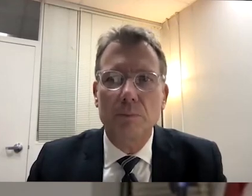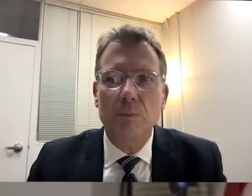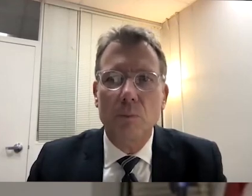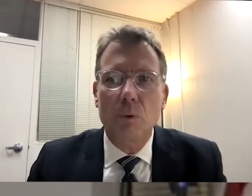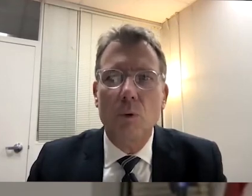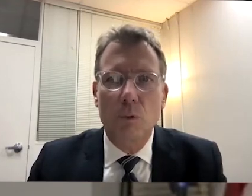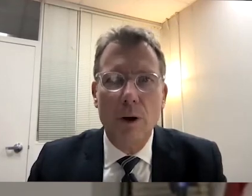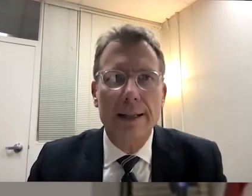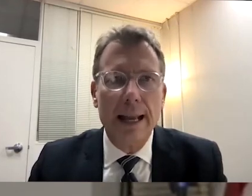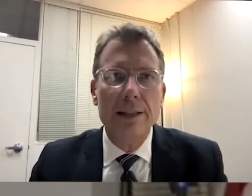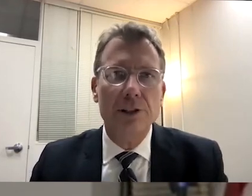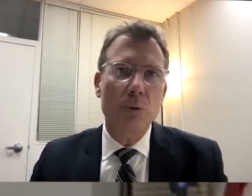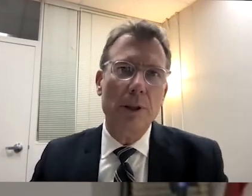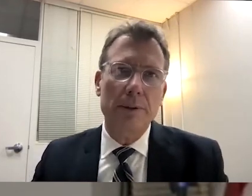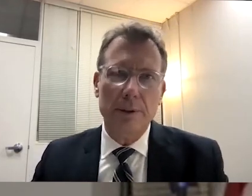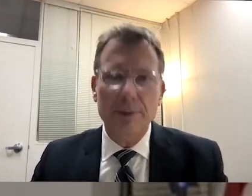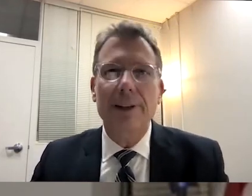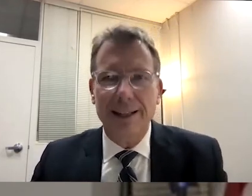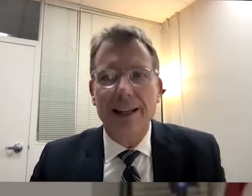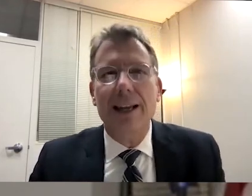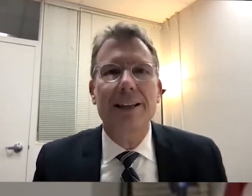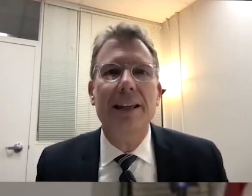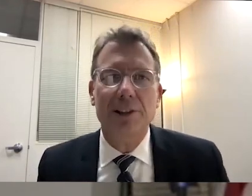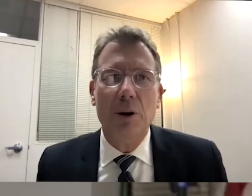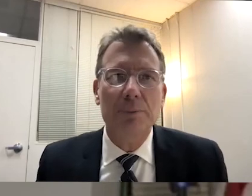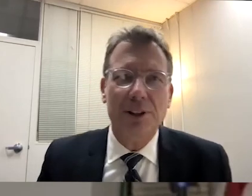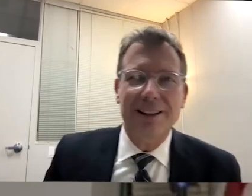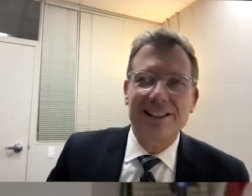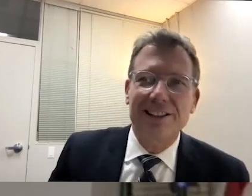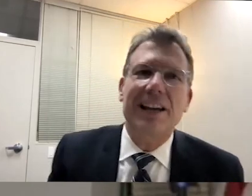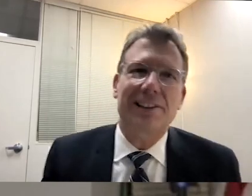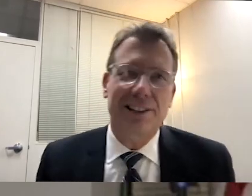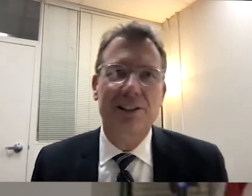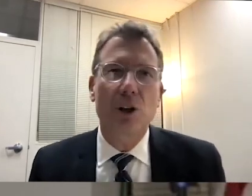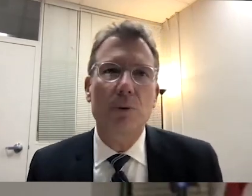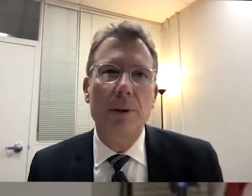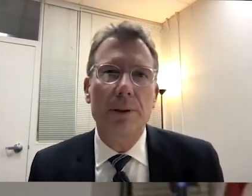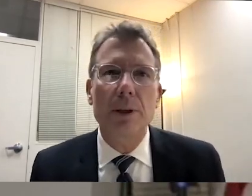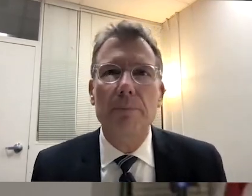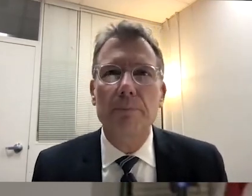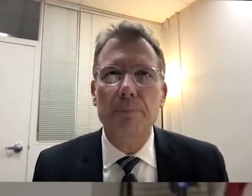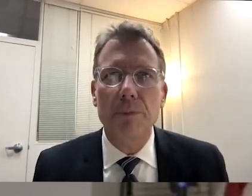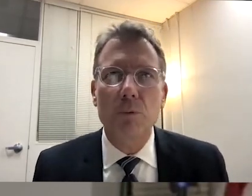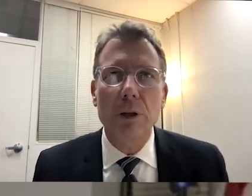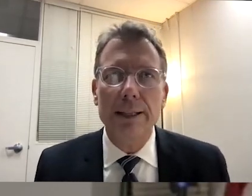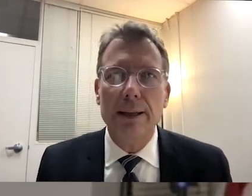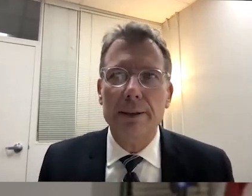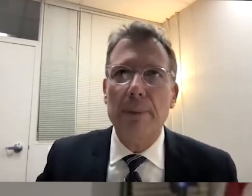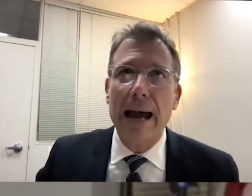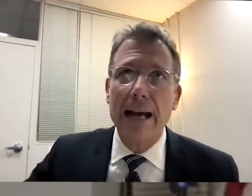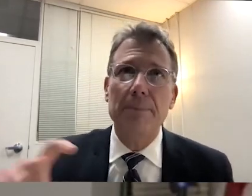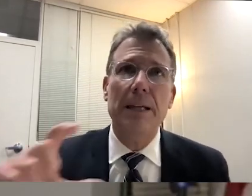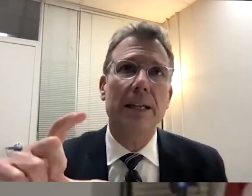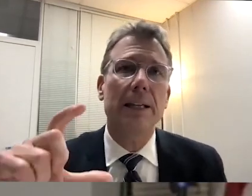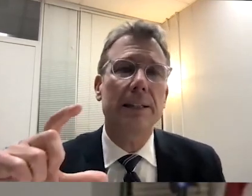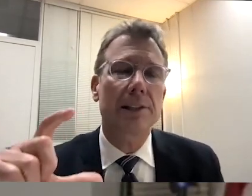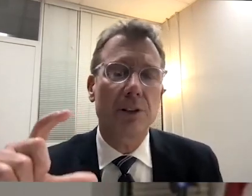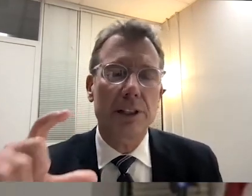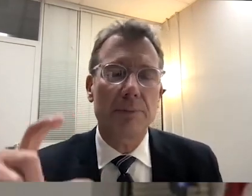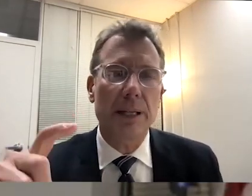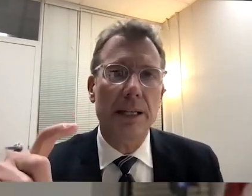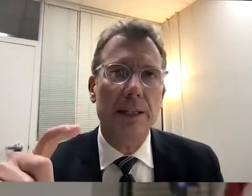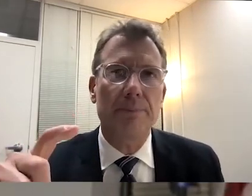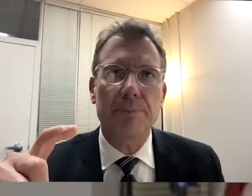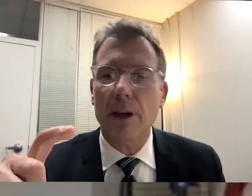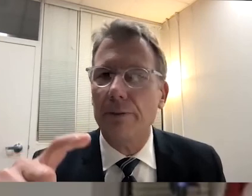to apply. Right. And so yes. Oh, I'm sorry. Yes. So the PAC meeting that's